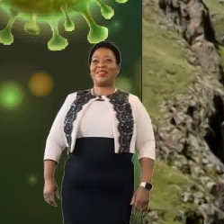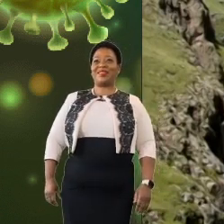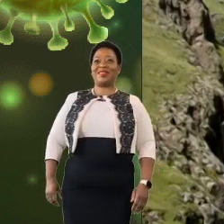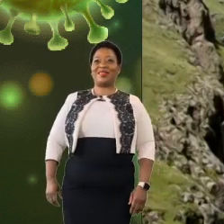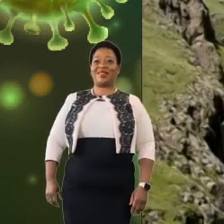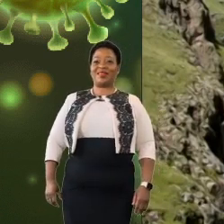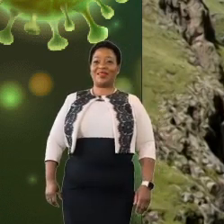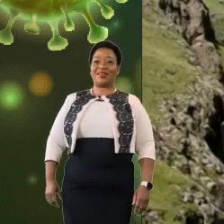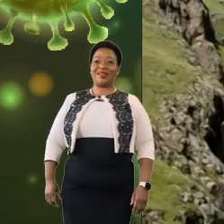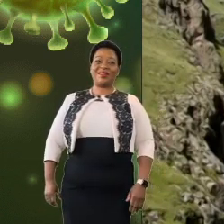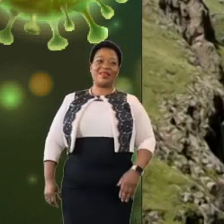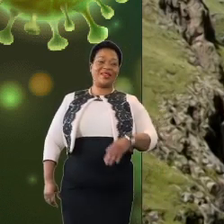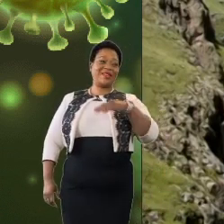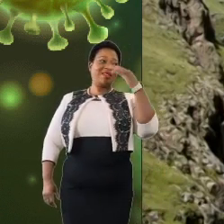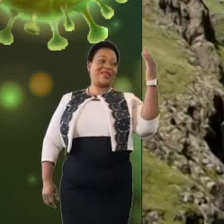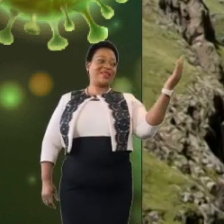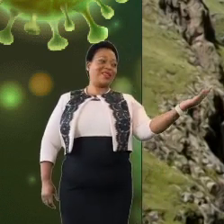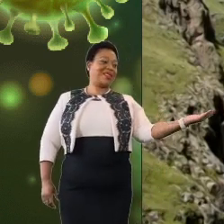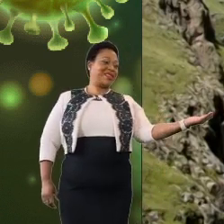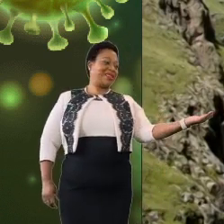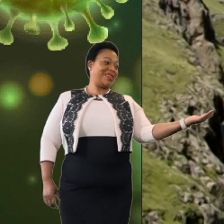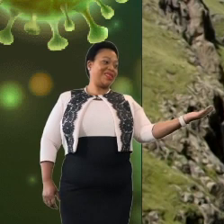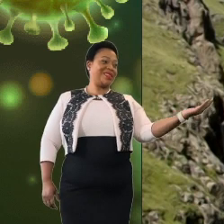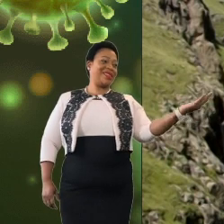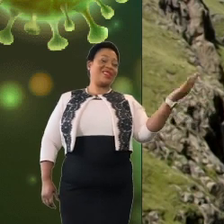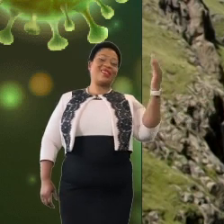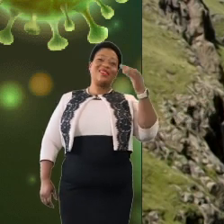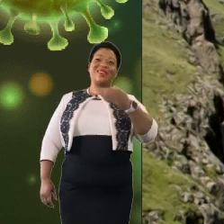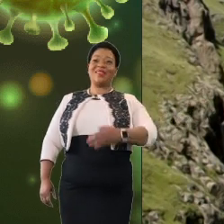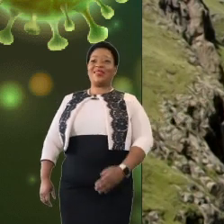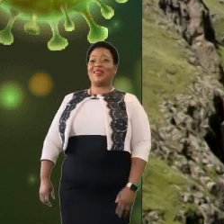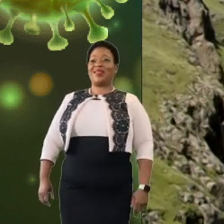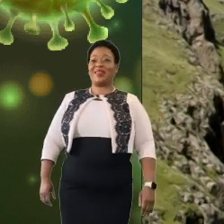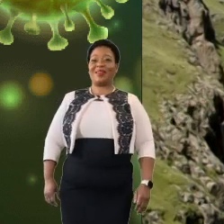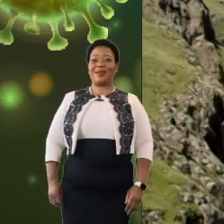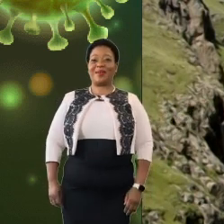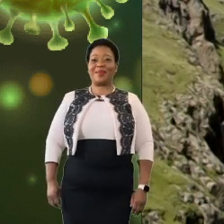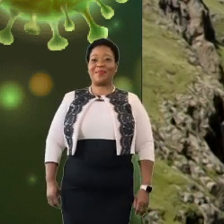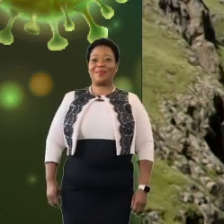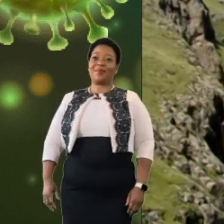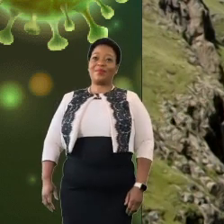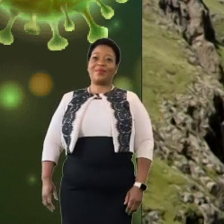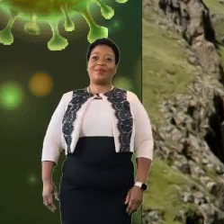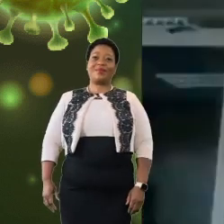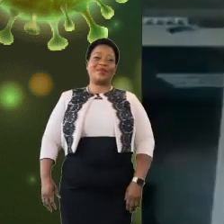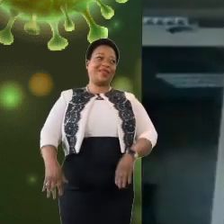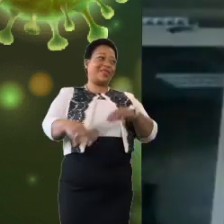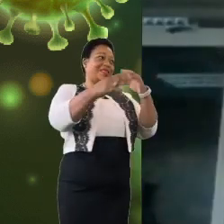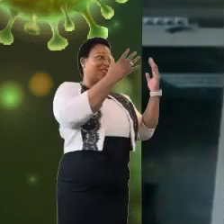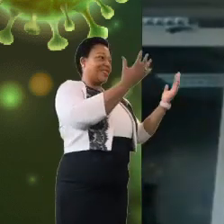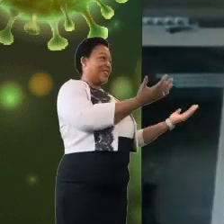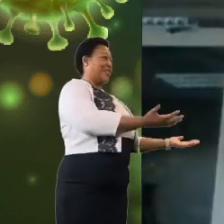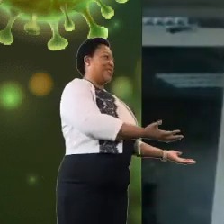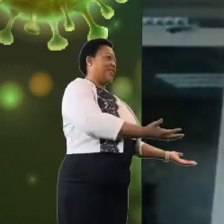on how we see that getting implemented going forward. Yeah, 100%. I think in terms